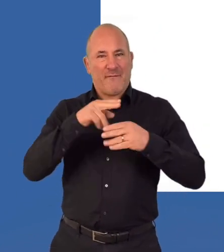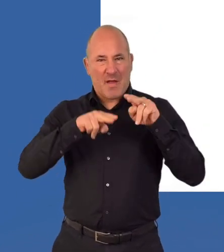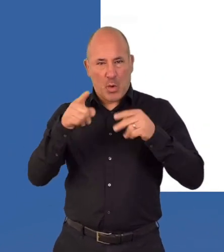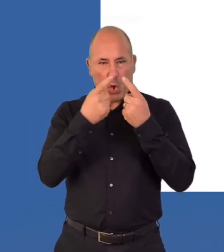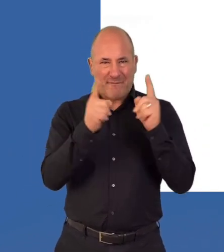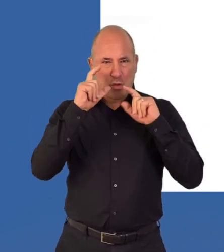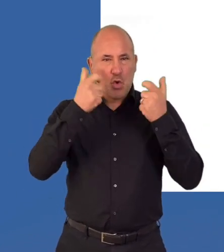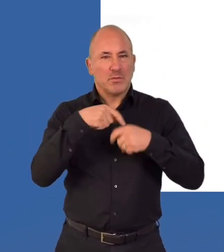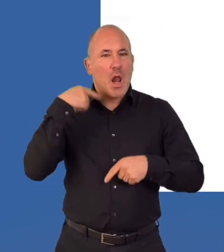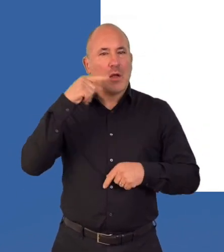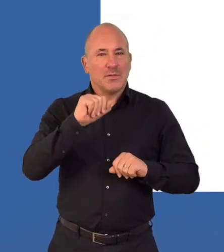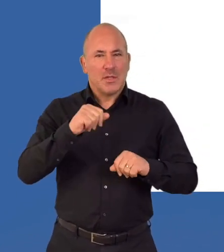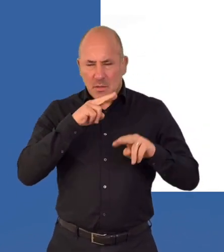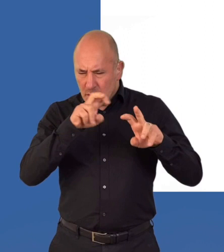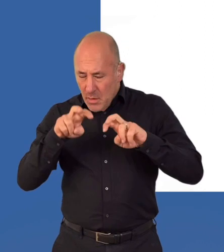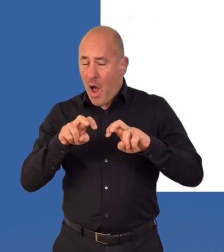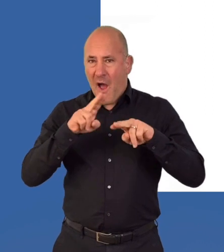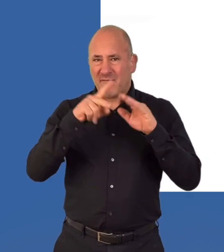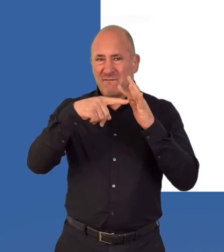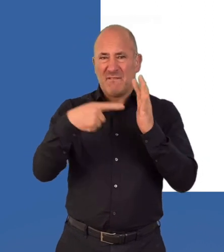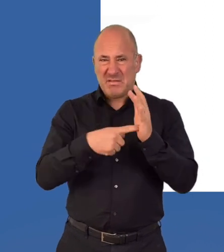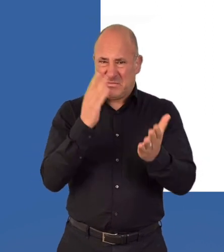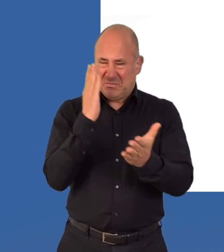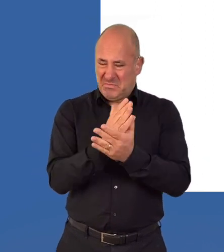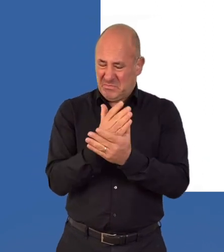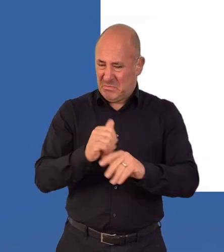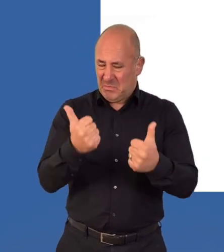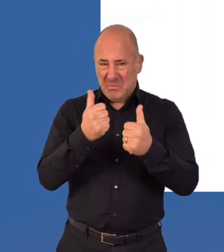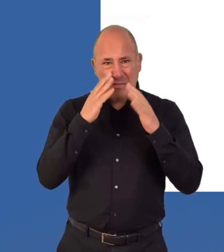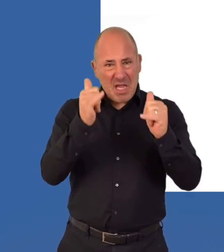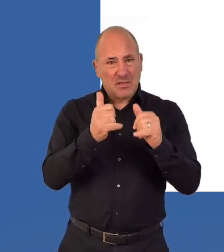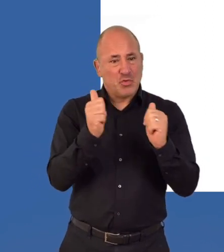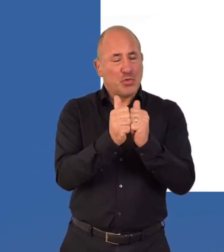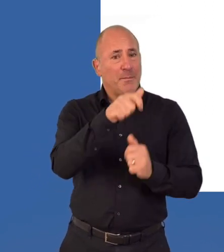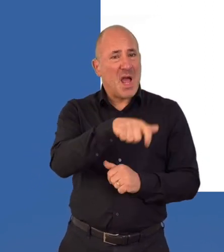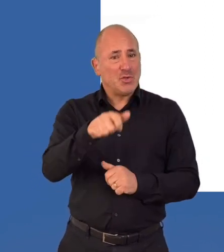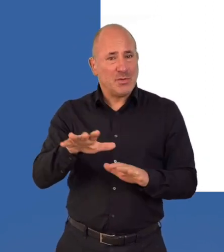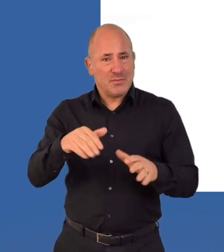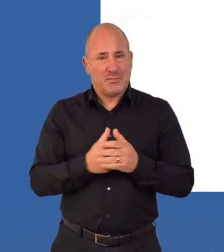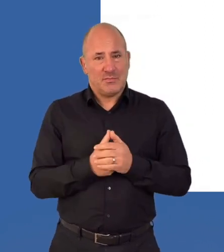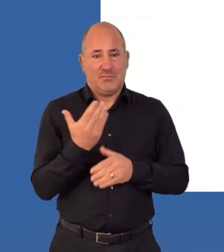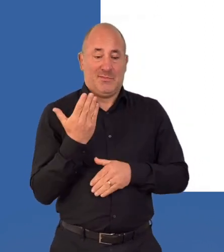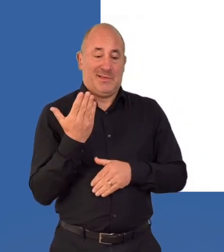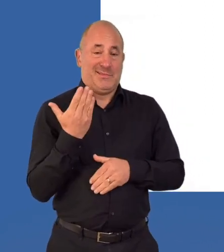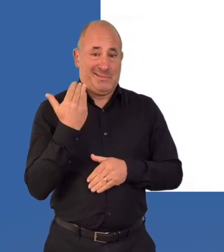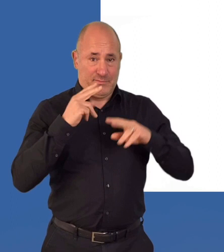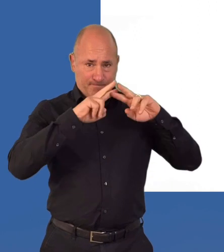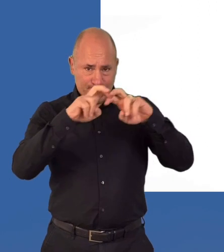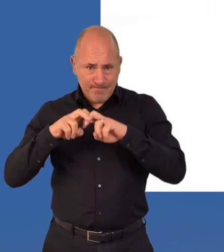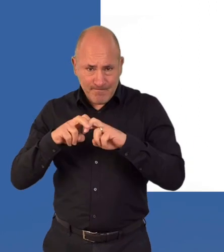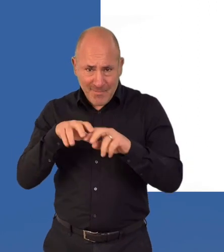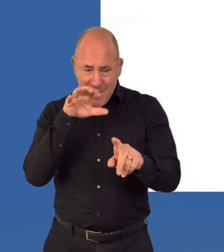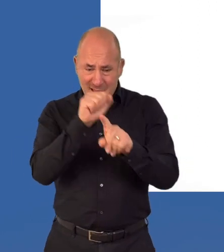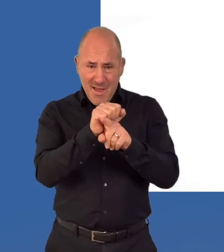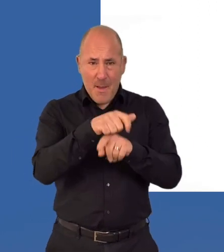the University College London has also found that FIT is an acceptable test for patients. In a more